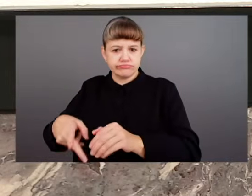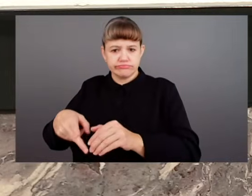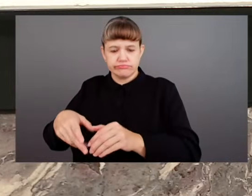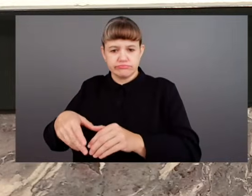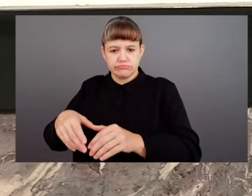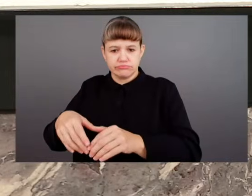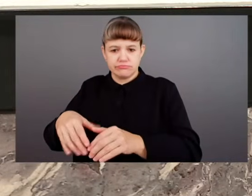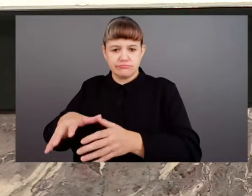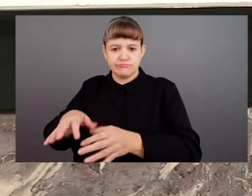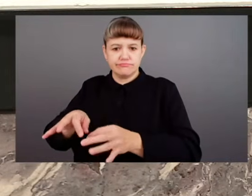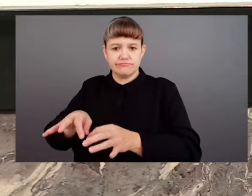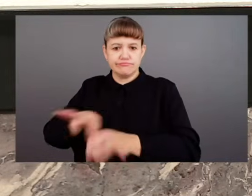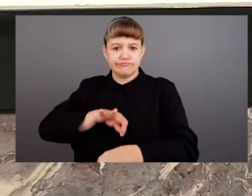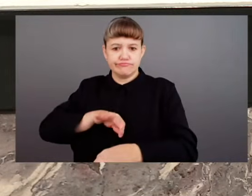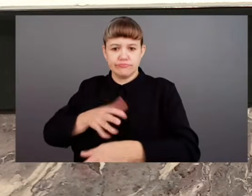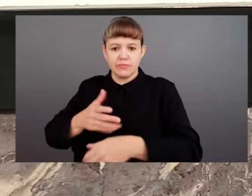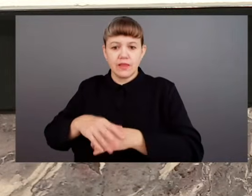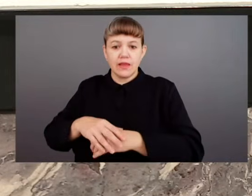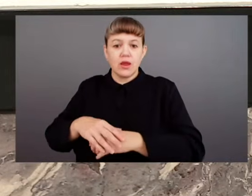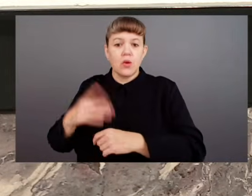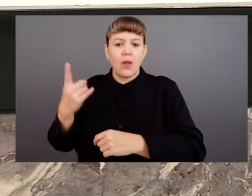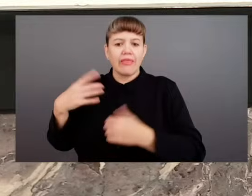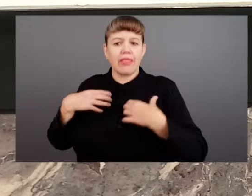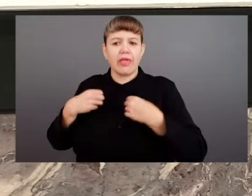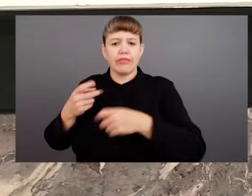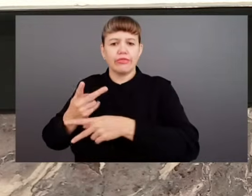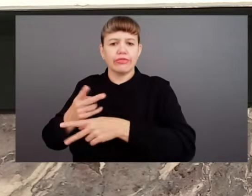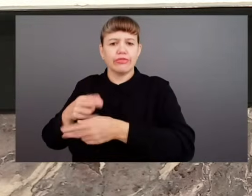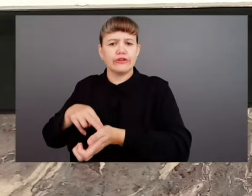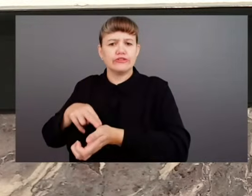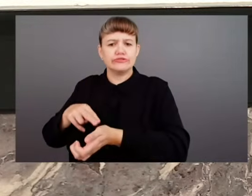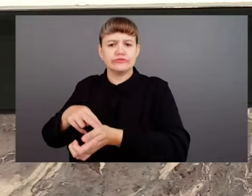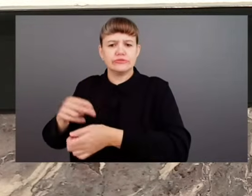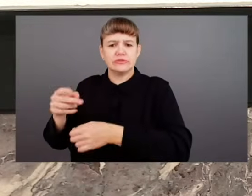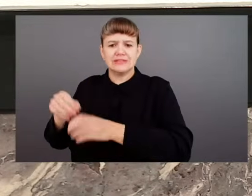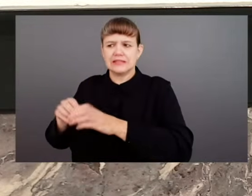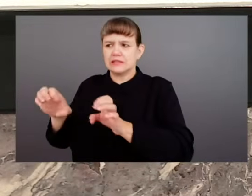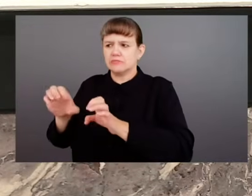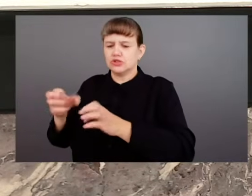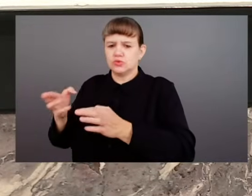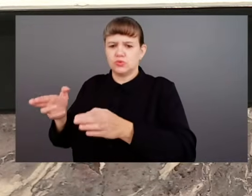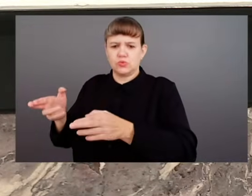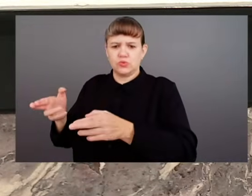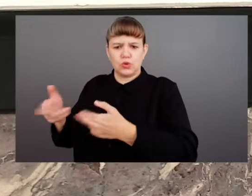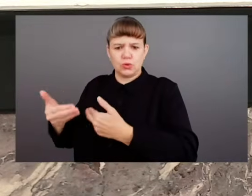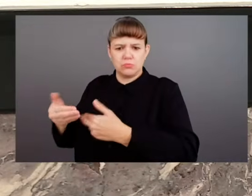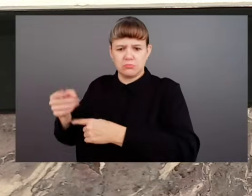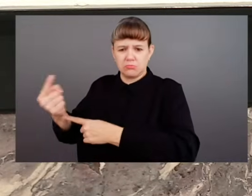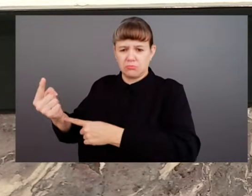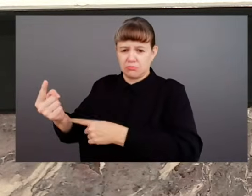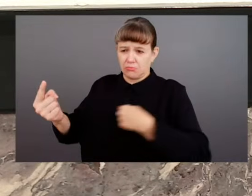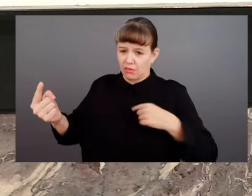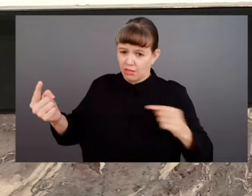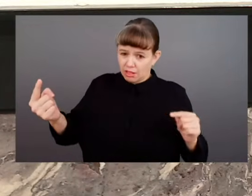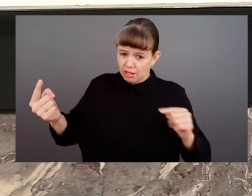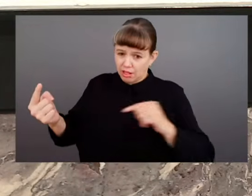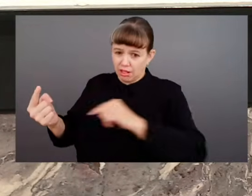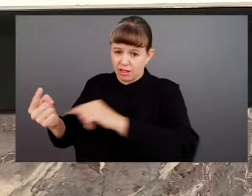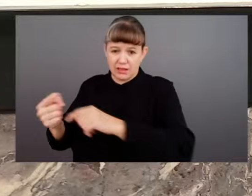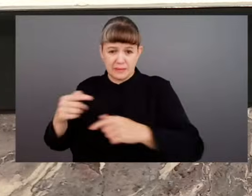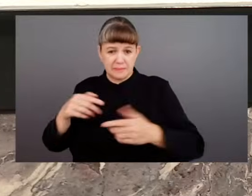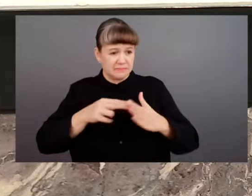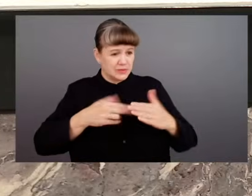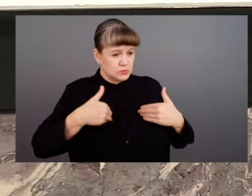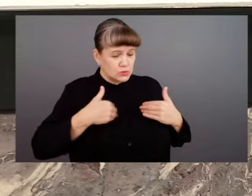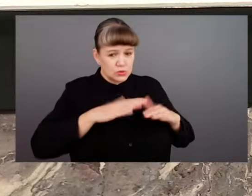youth who need ongoing mental health support with no services, essentially returning to the very crisis that